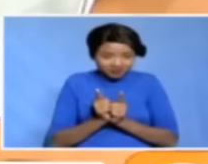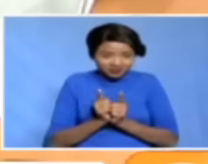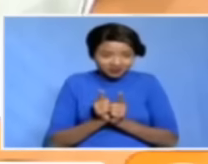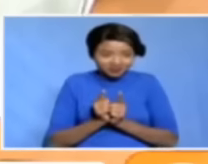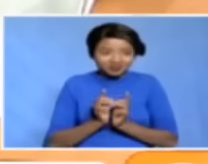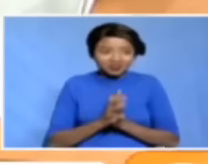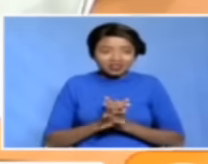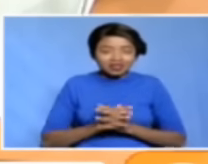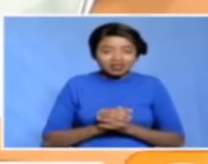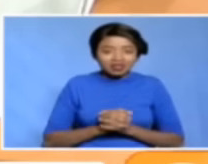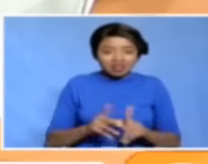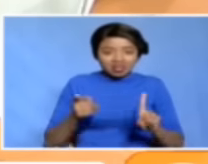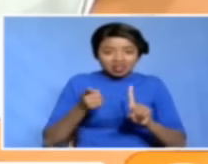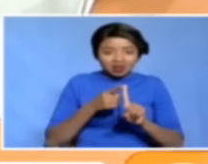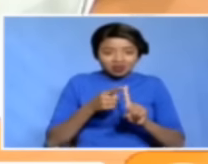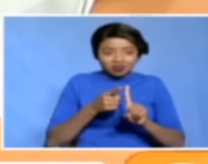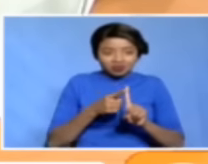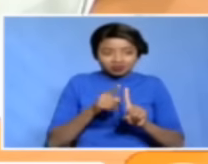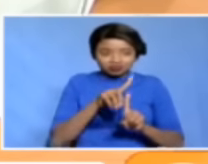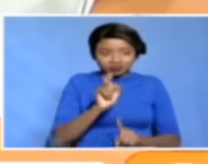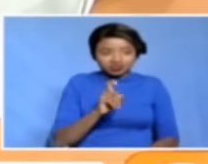questions. One is Abdi from...